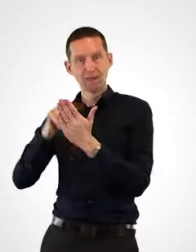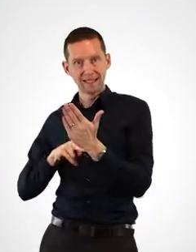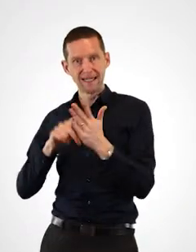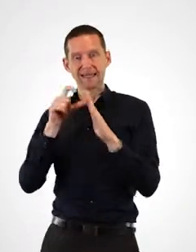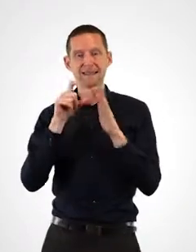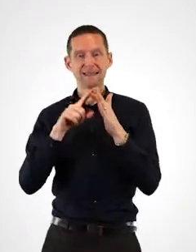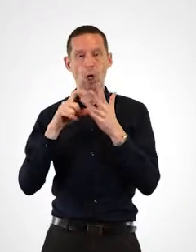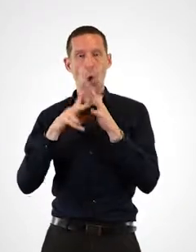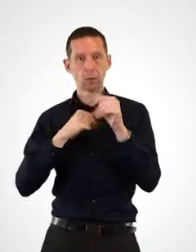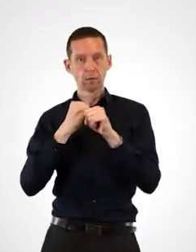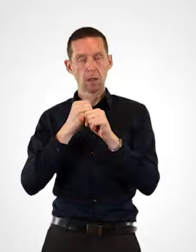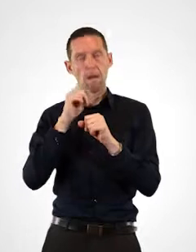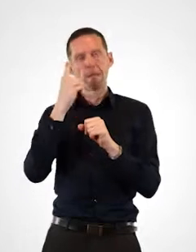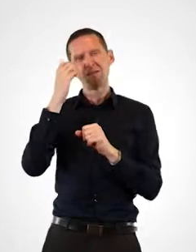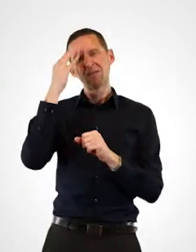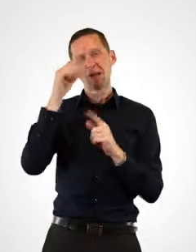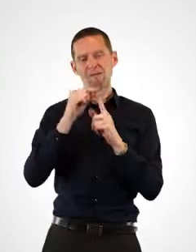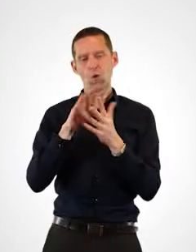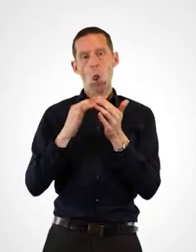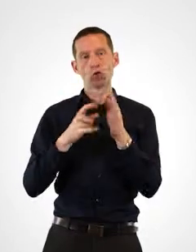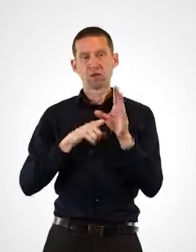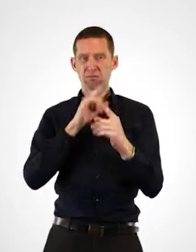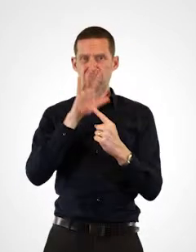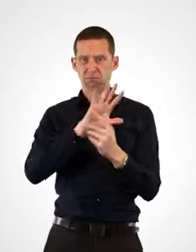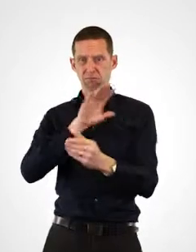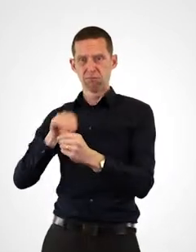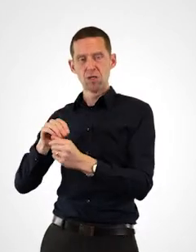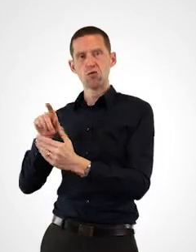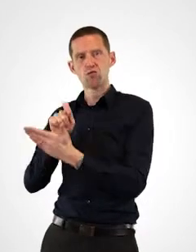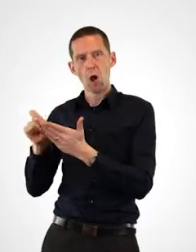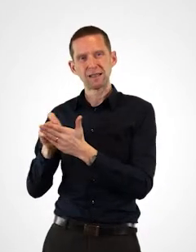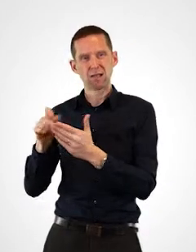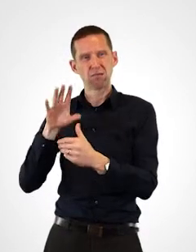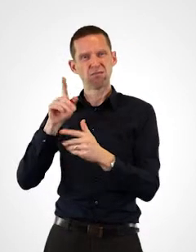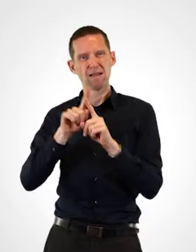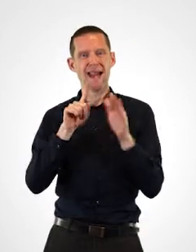that phonology plays an equally important part in writing in terms of encoding and spelling.